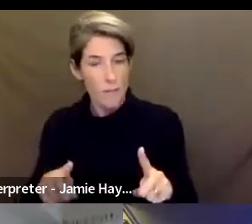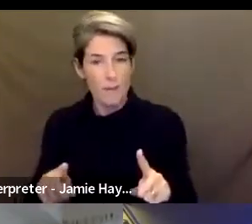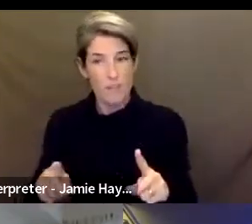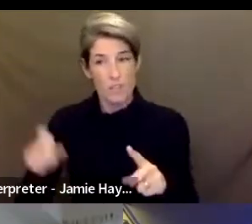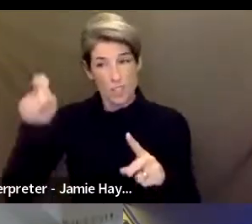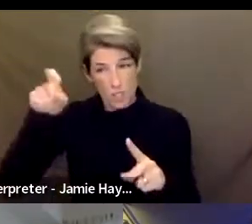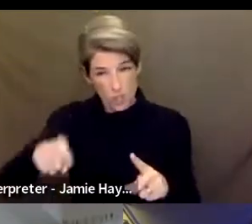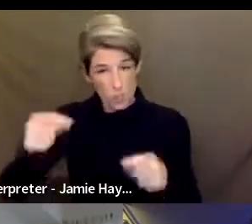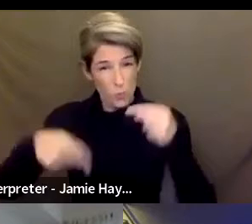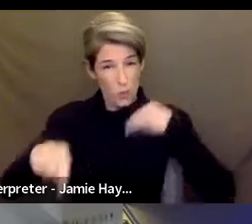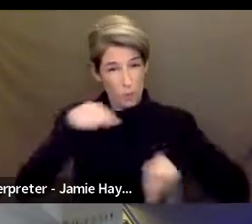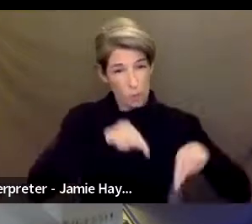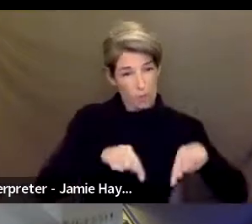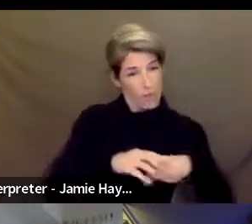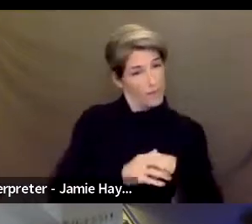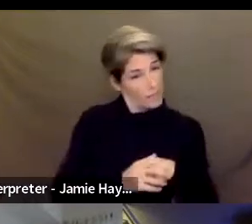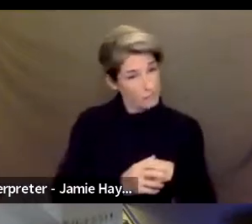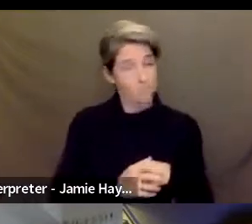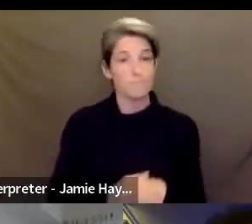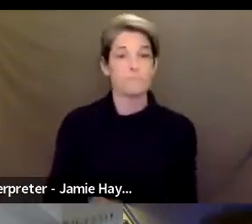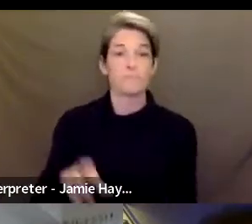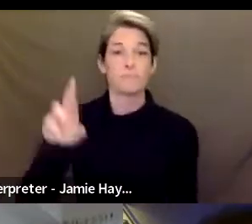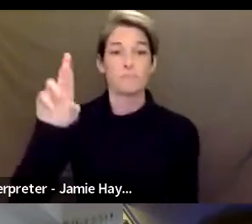Can I jump in for a moment?